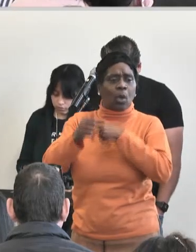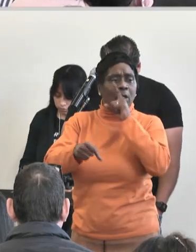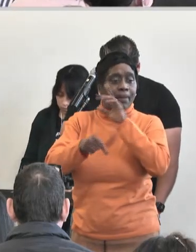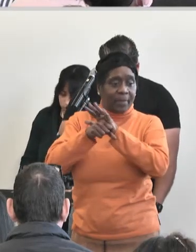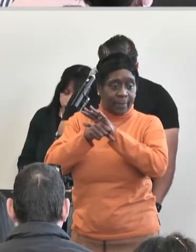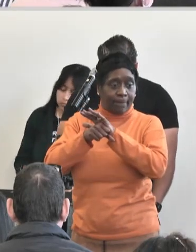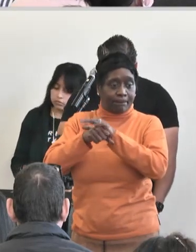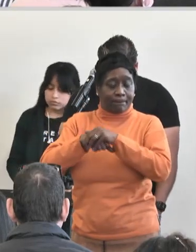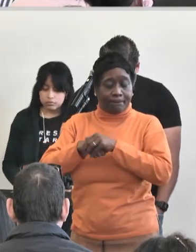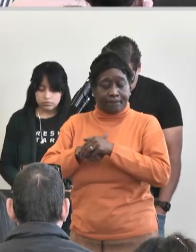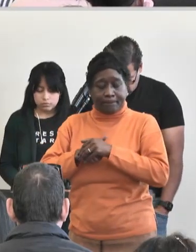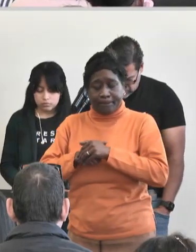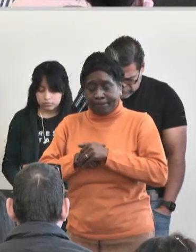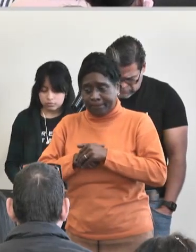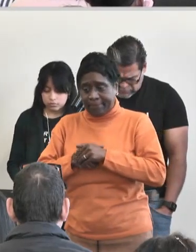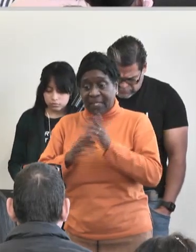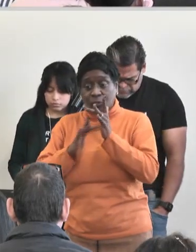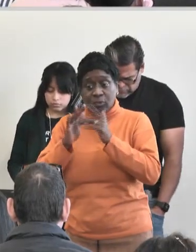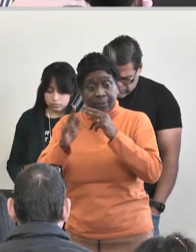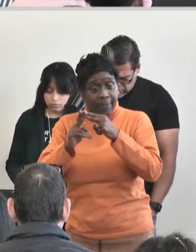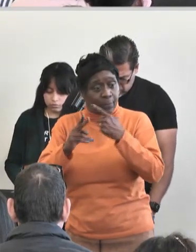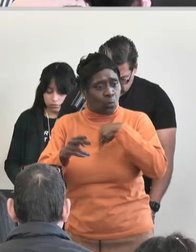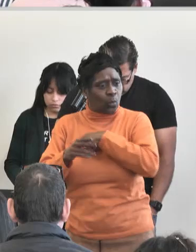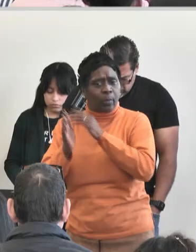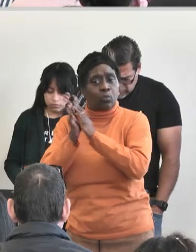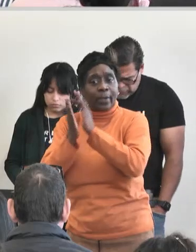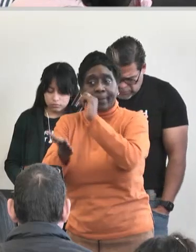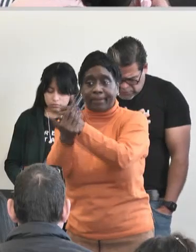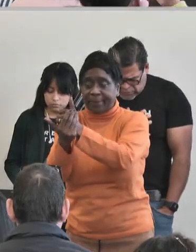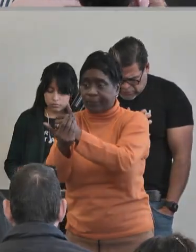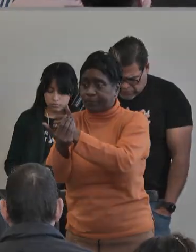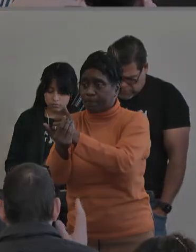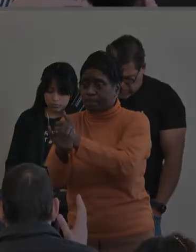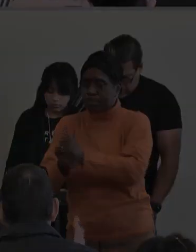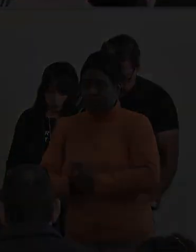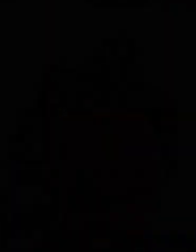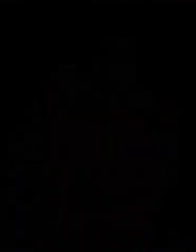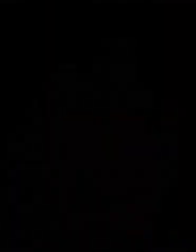reconocemos que nos llamas a un compromiso. In Jesus' name we pray. Amen. En el nombre de Cristo Jesús.